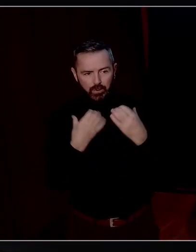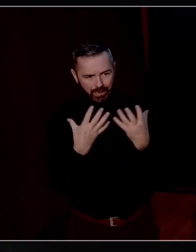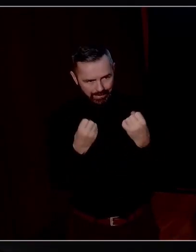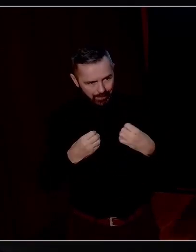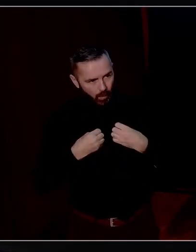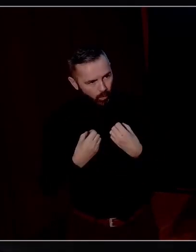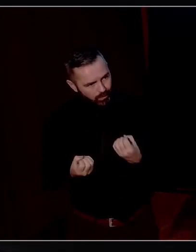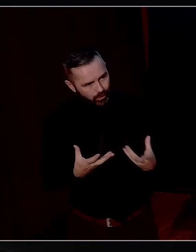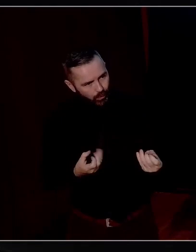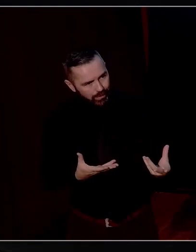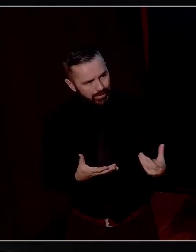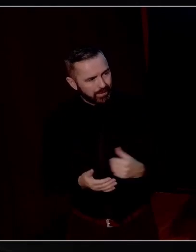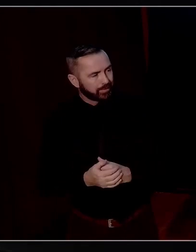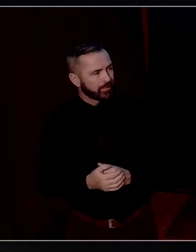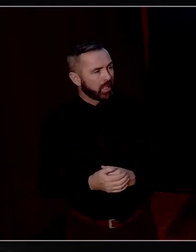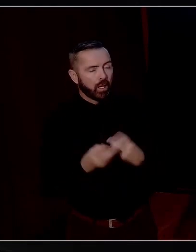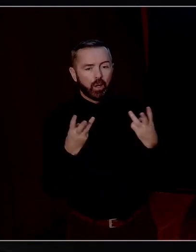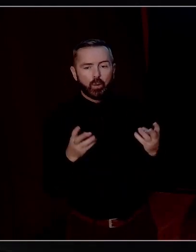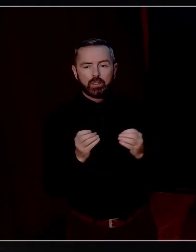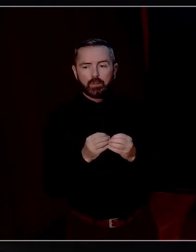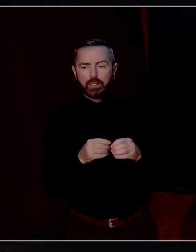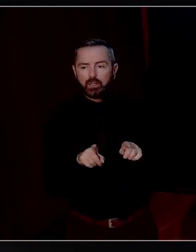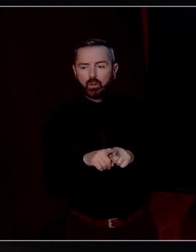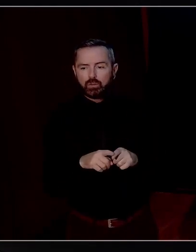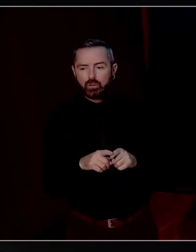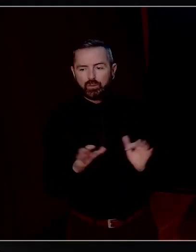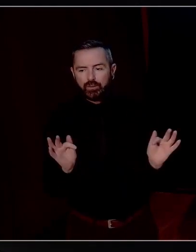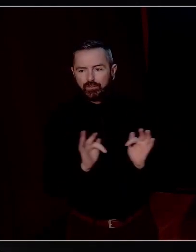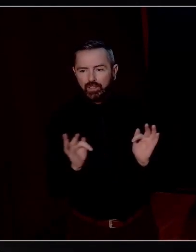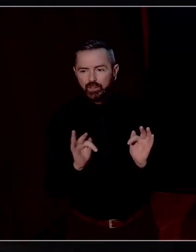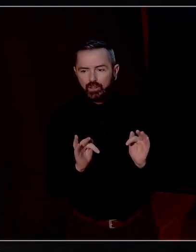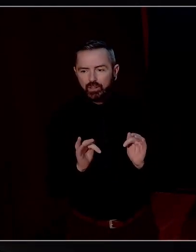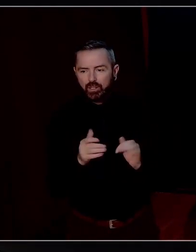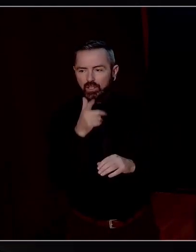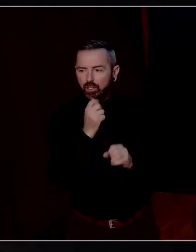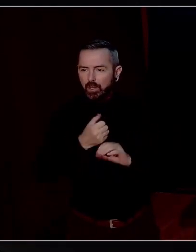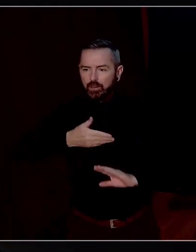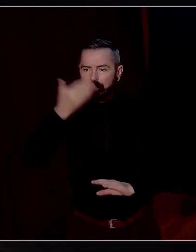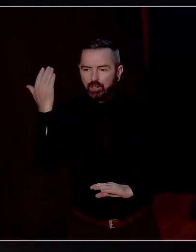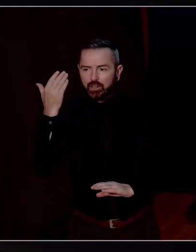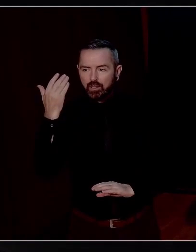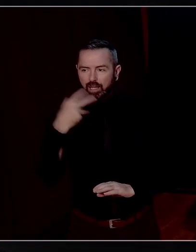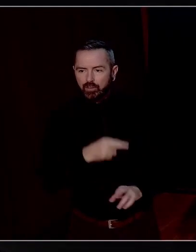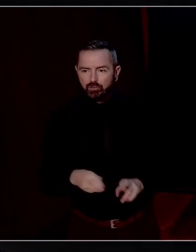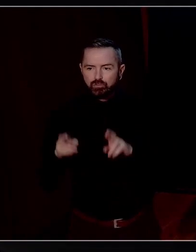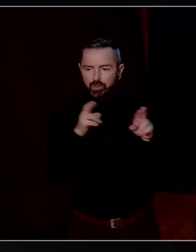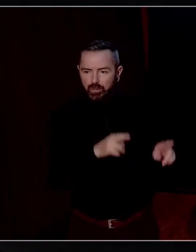stories. I want to mention here the fear I referred to earlier that there would be a rerun